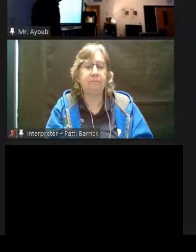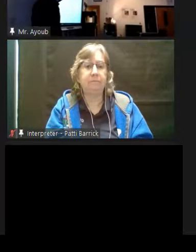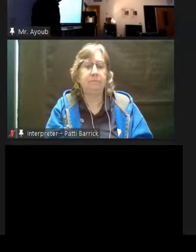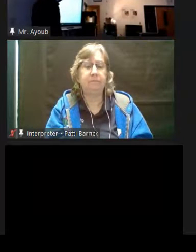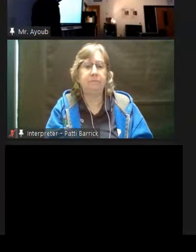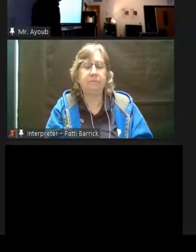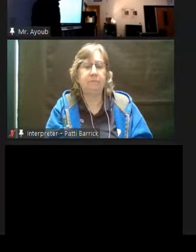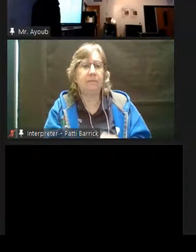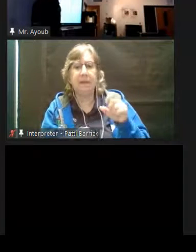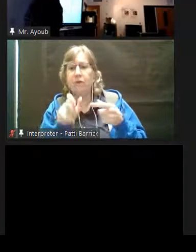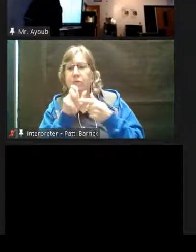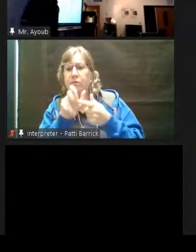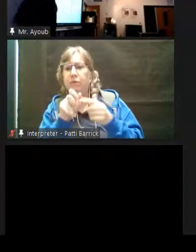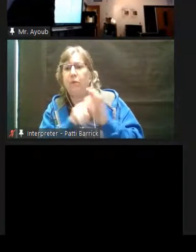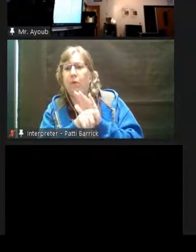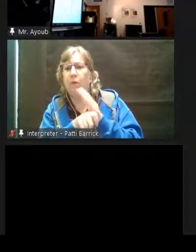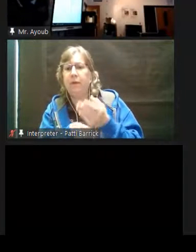Could you show the whole thing?